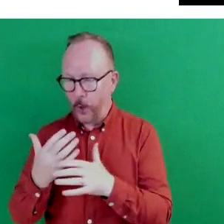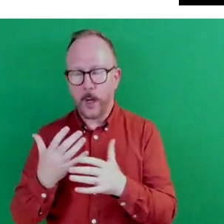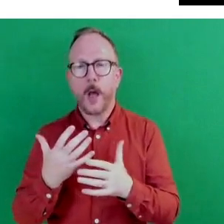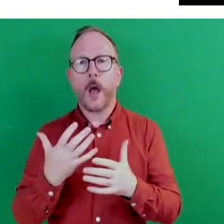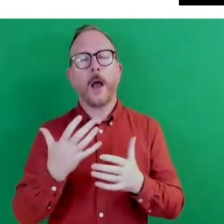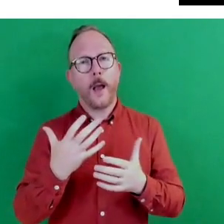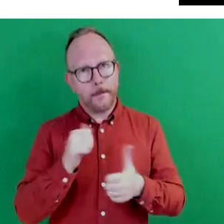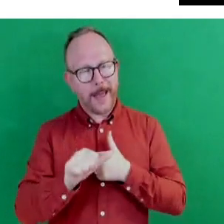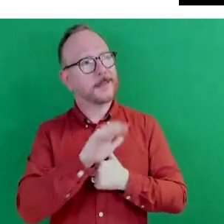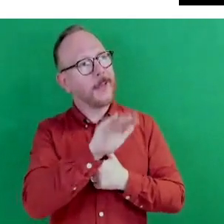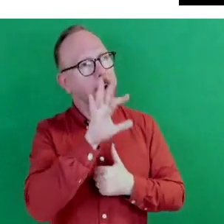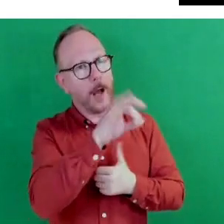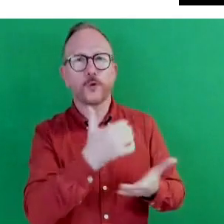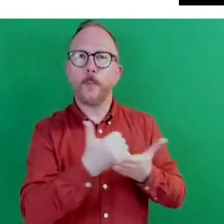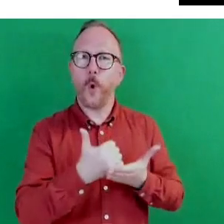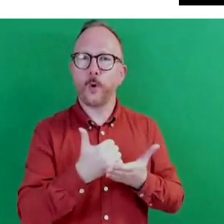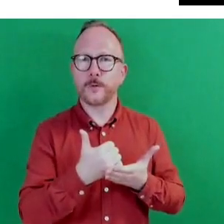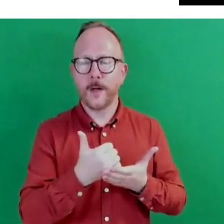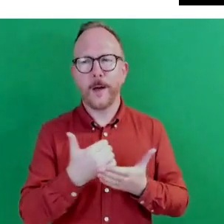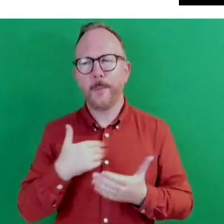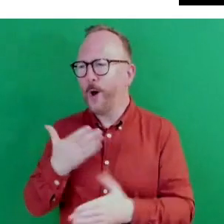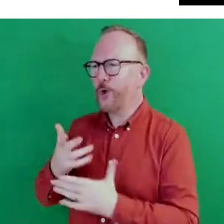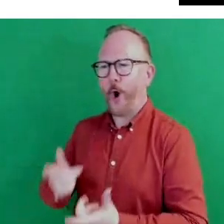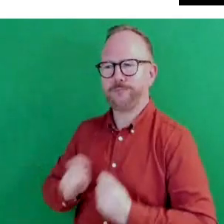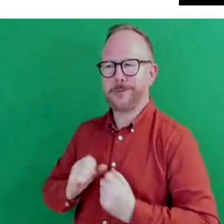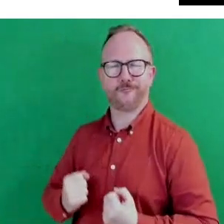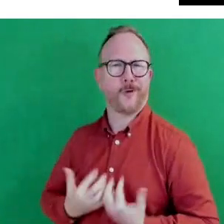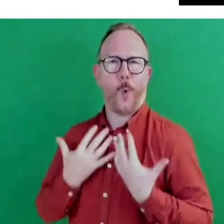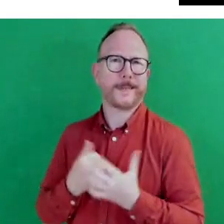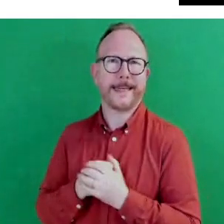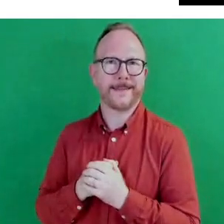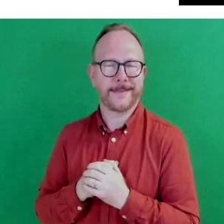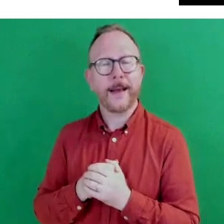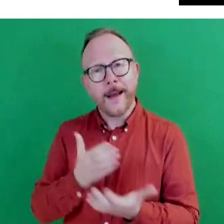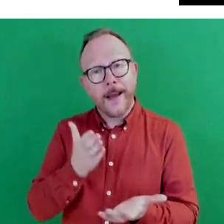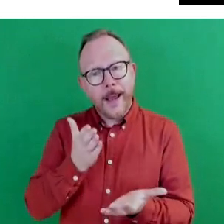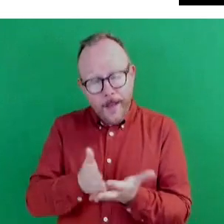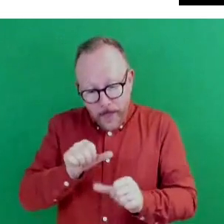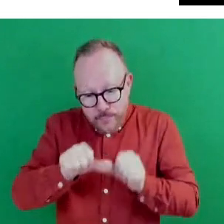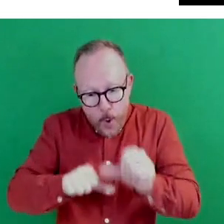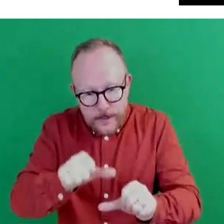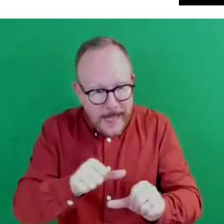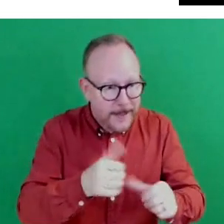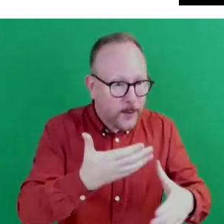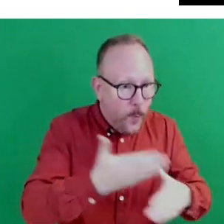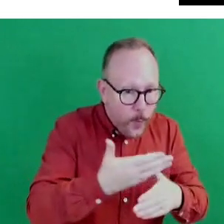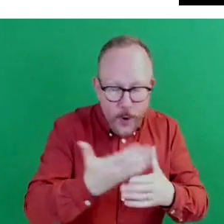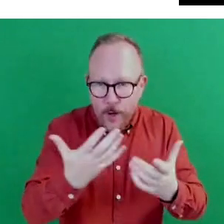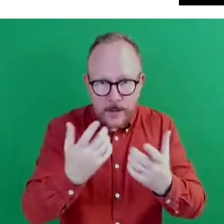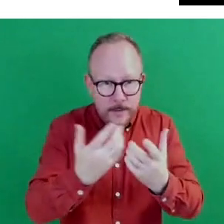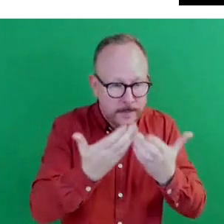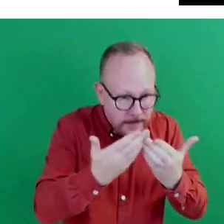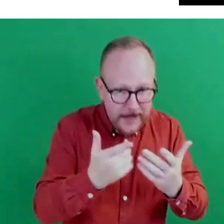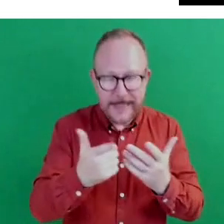such a rewarding job, and also being really reflective throughout the whole process. It's just, it's a great